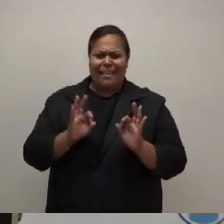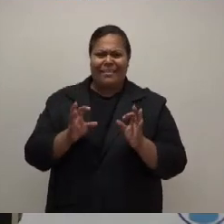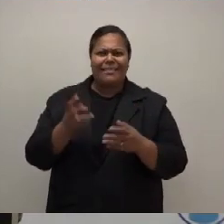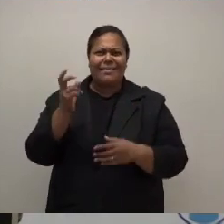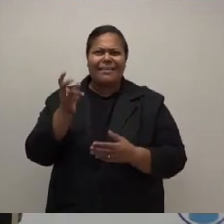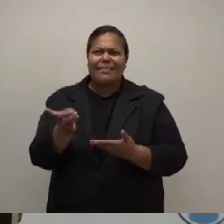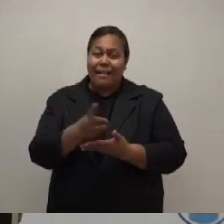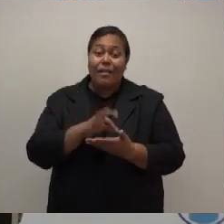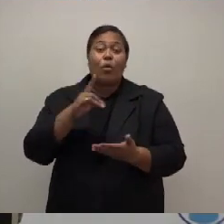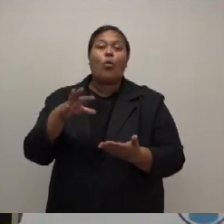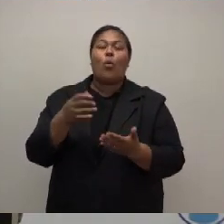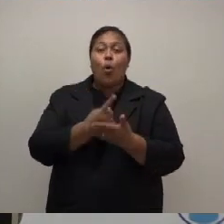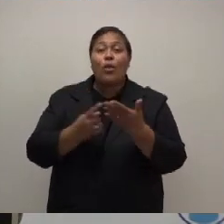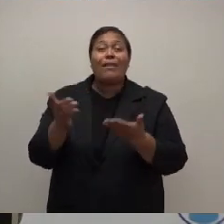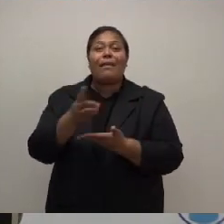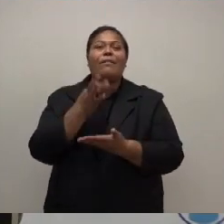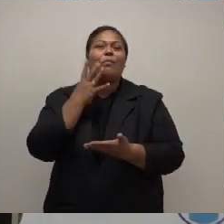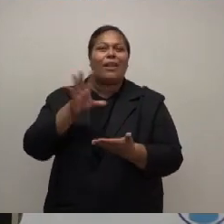once it's installed.